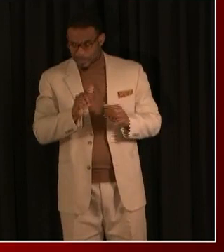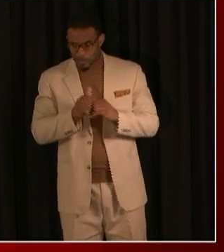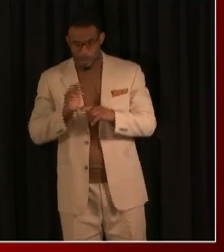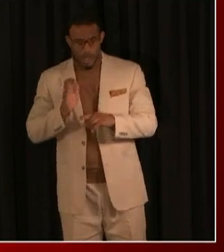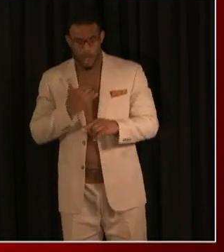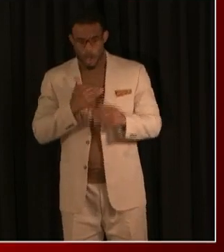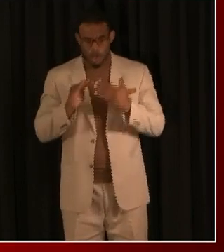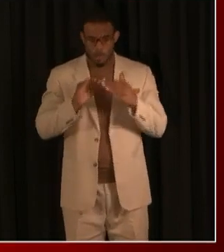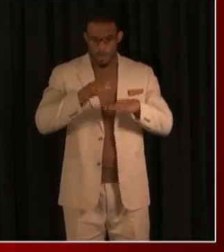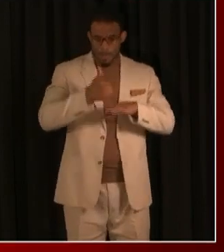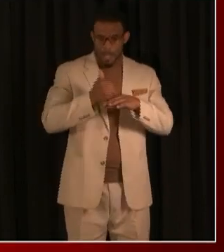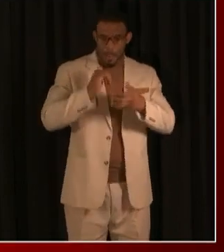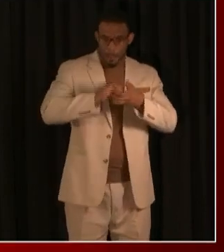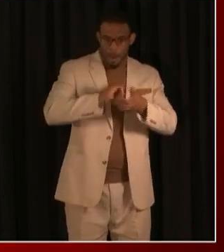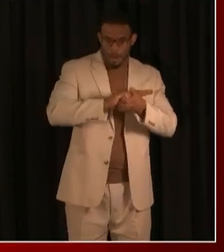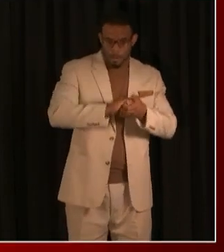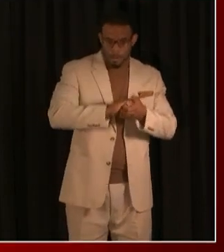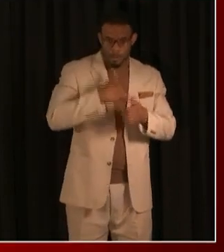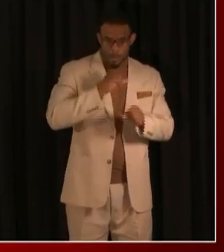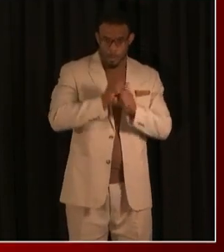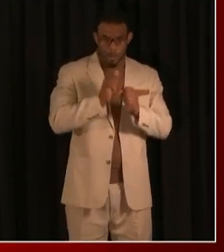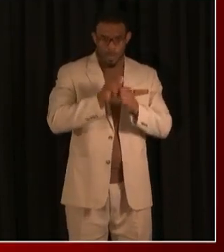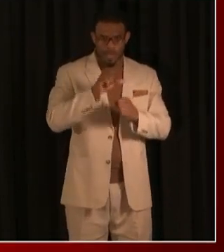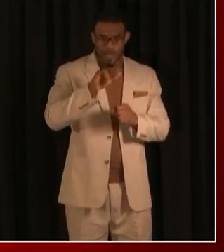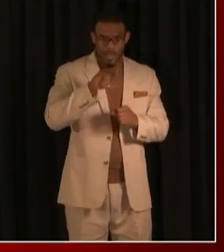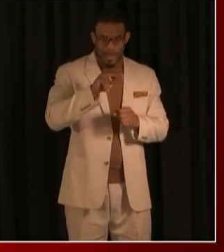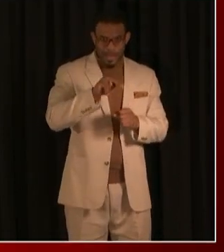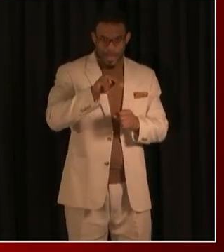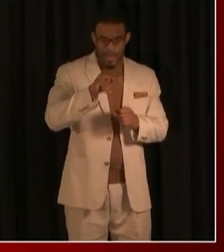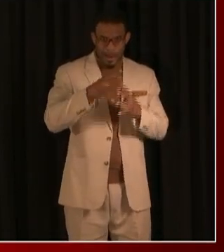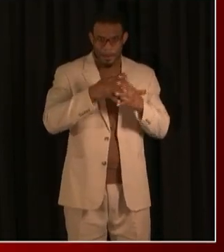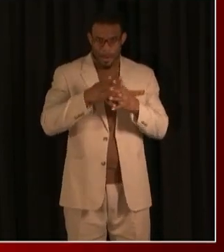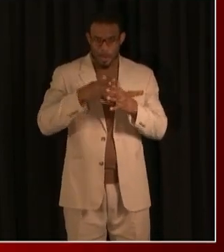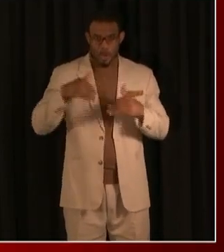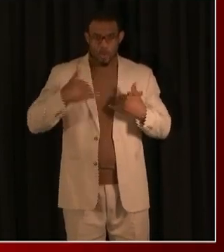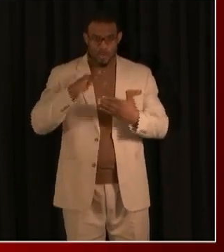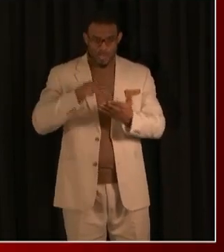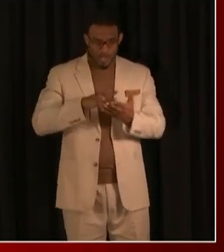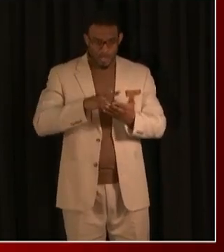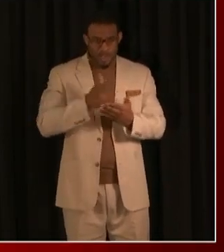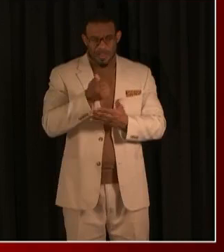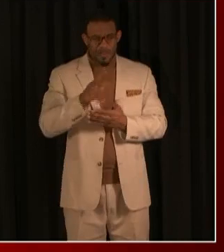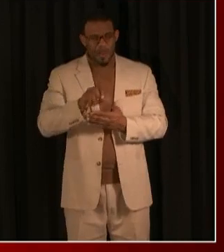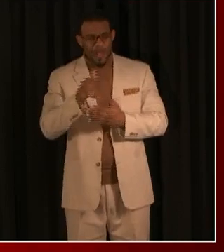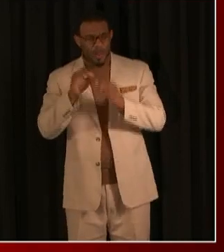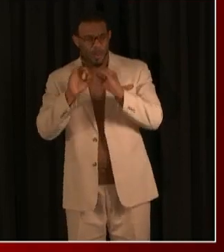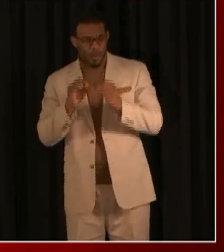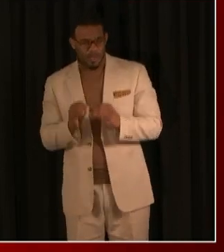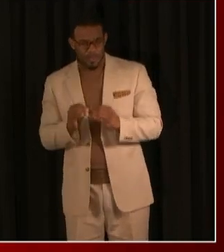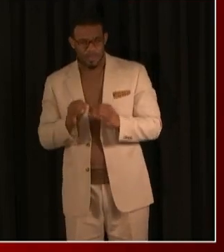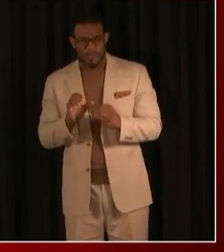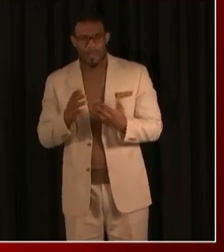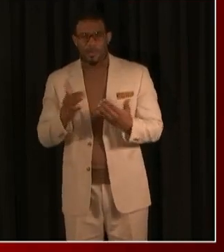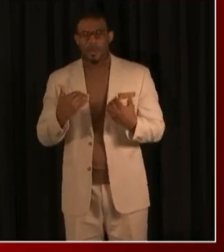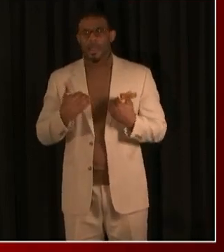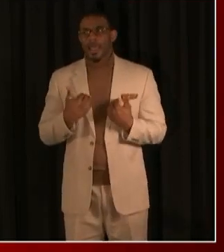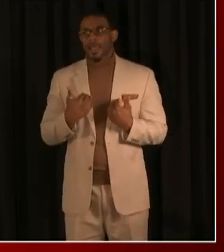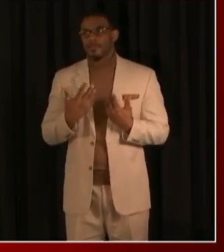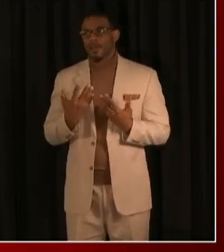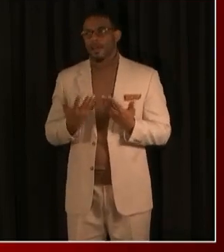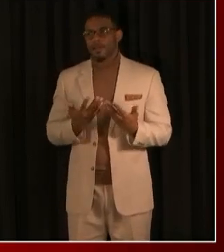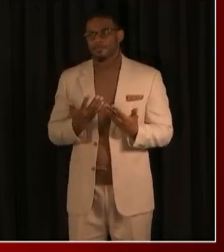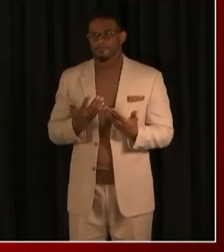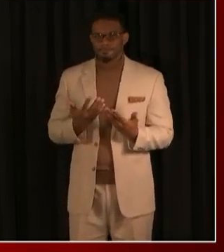same thing with our community-based partners. We work with the Latin American Youth Center and a few other organizations that